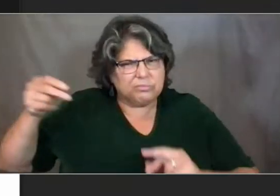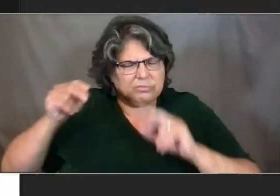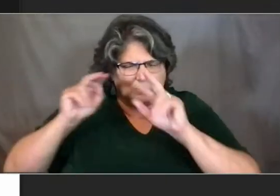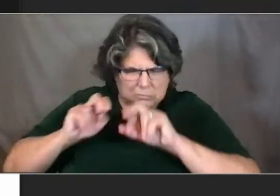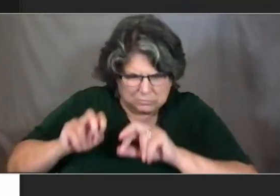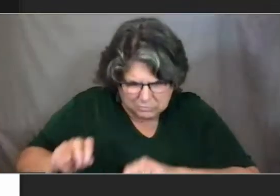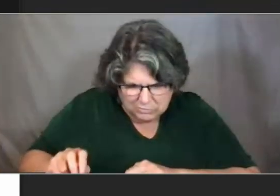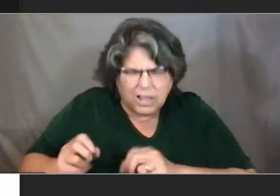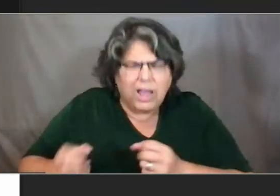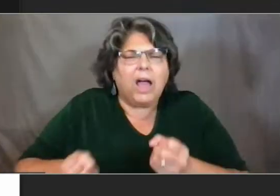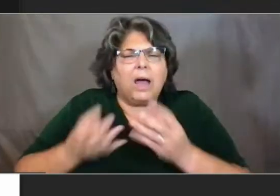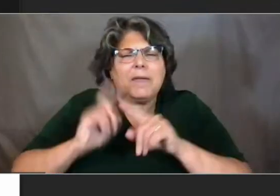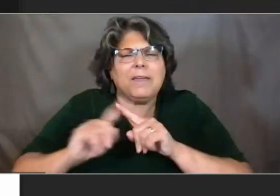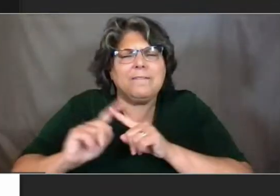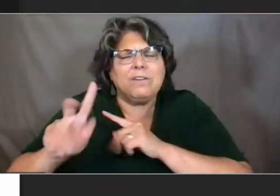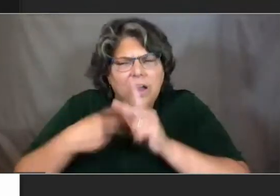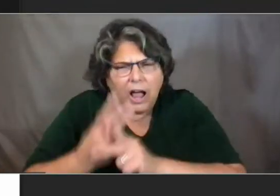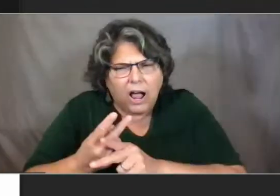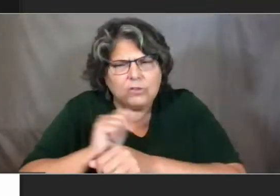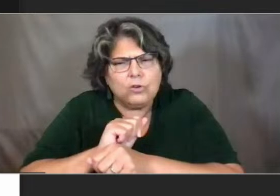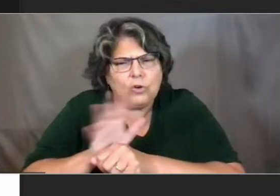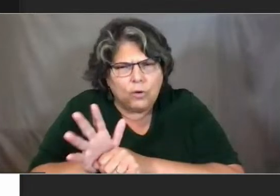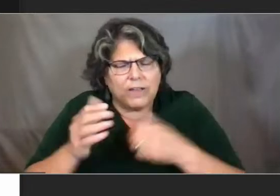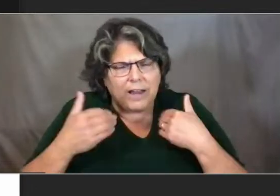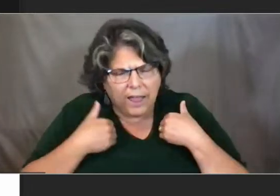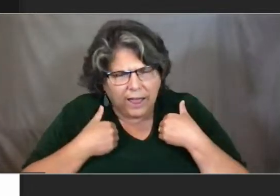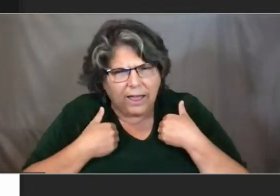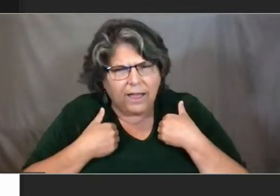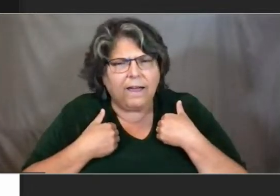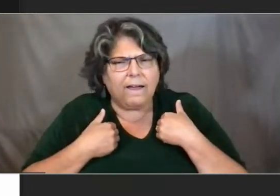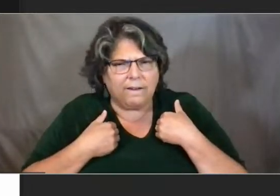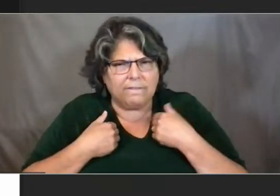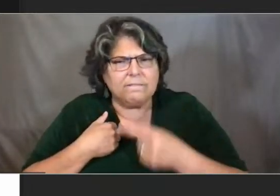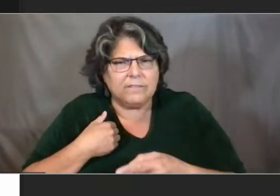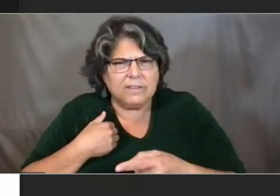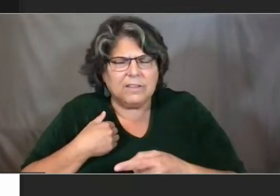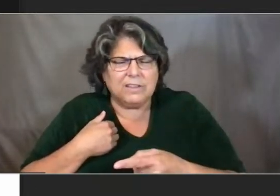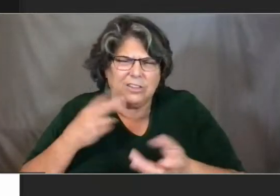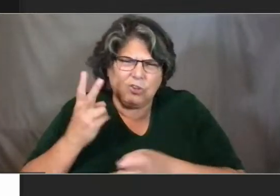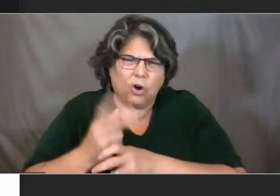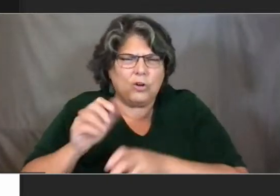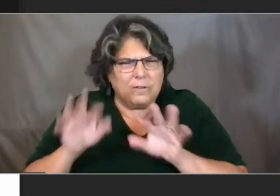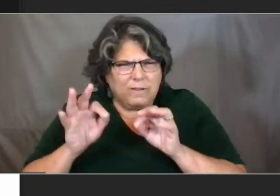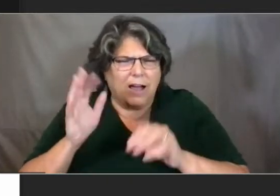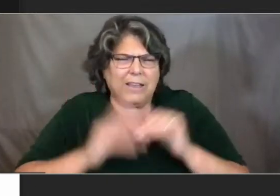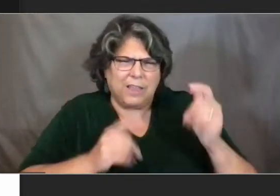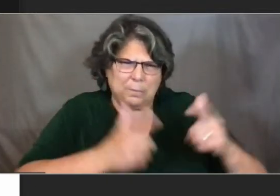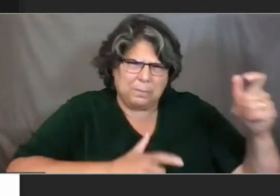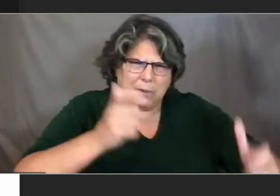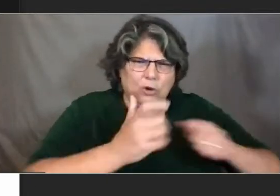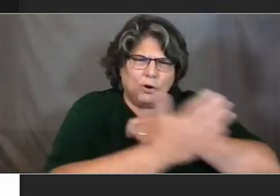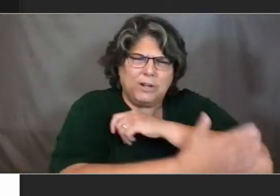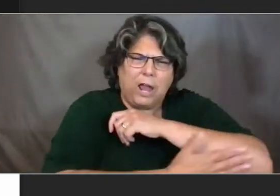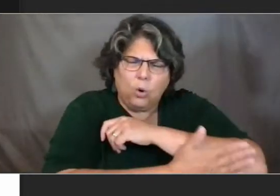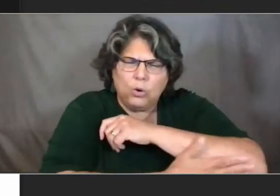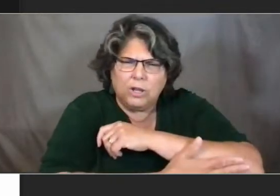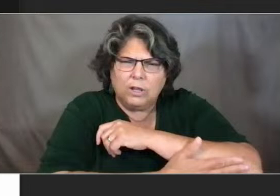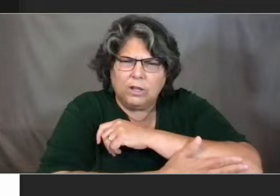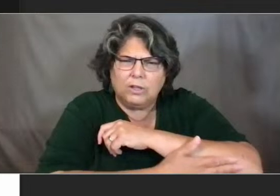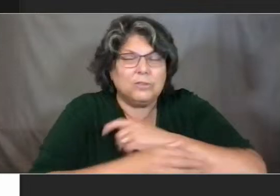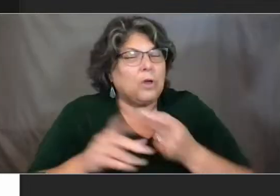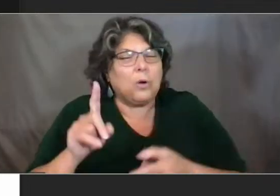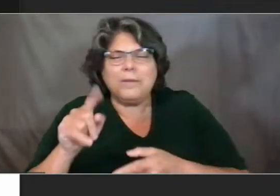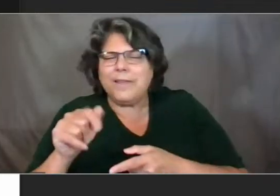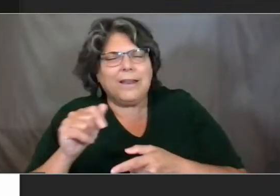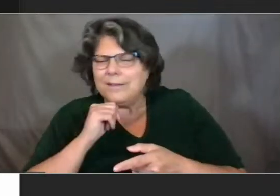lag behind that of the state or those of larger counties. So our data may not show a great picture